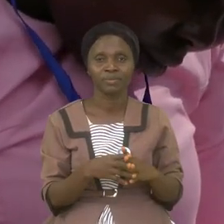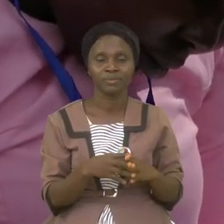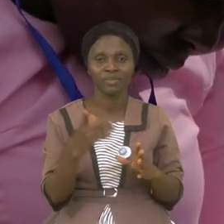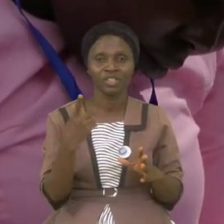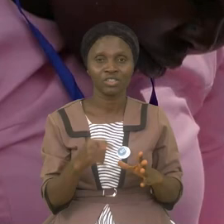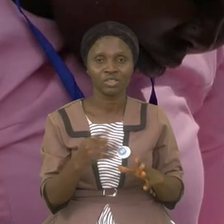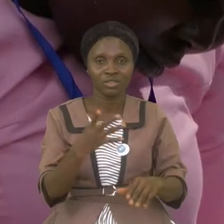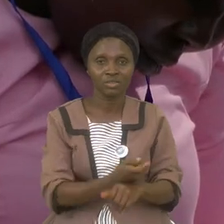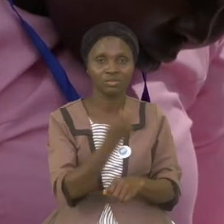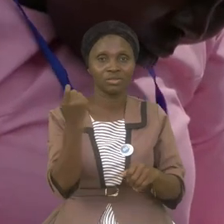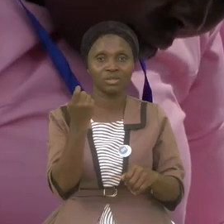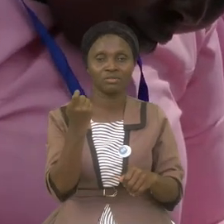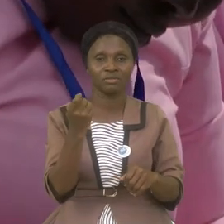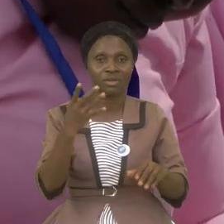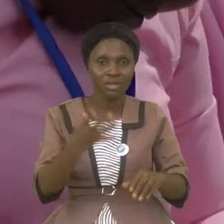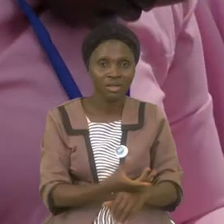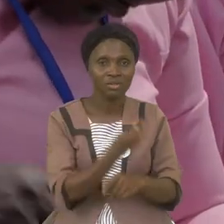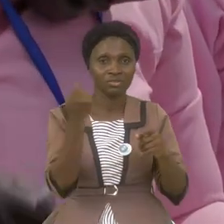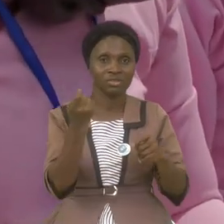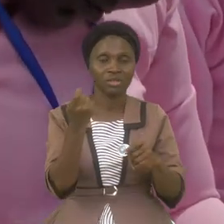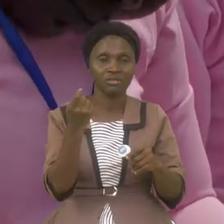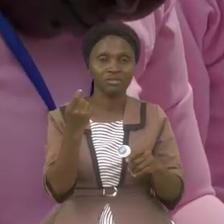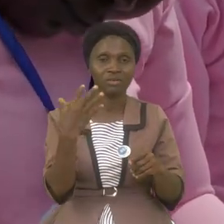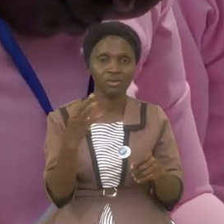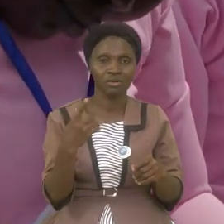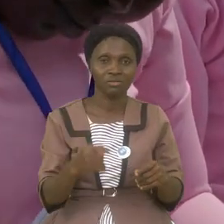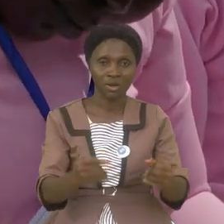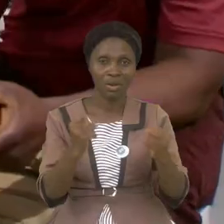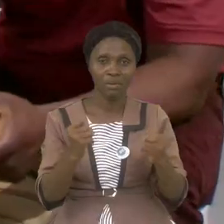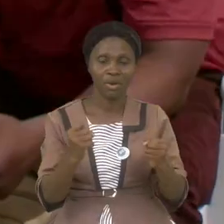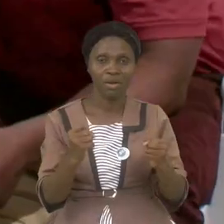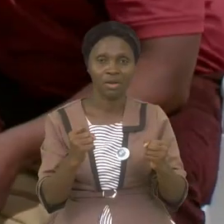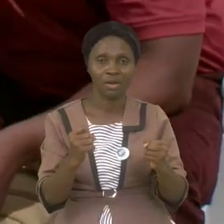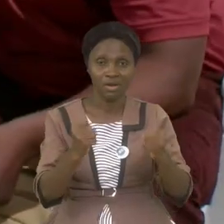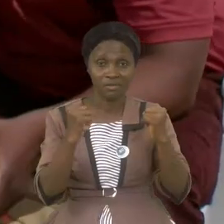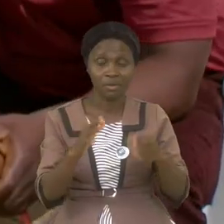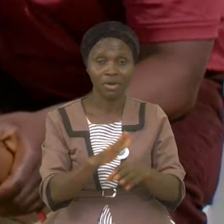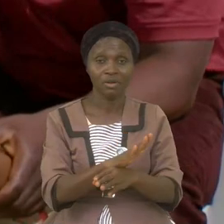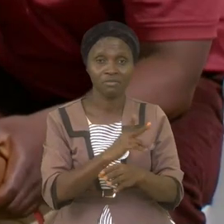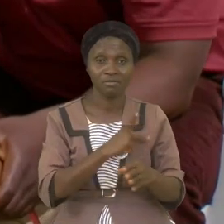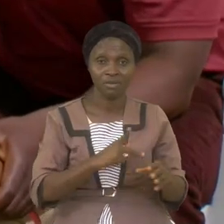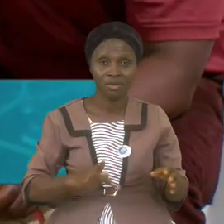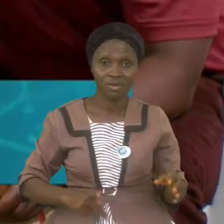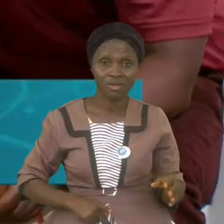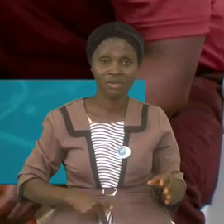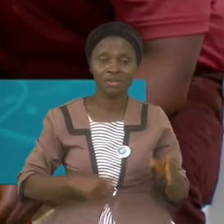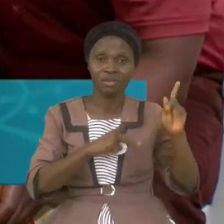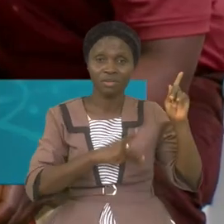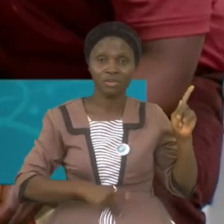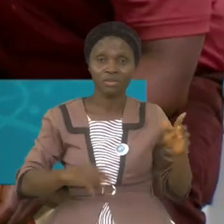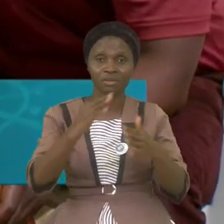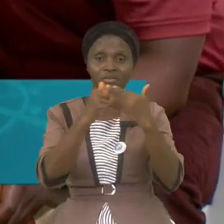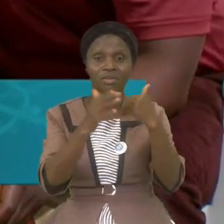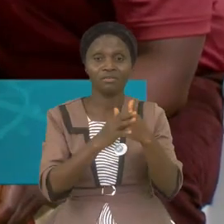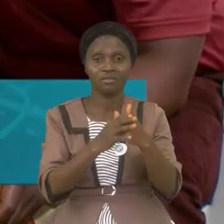triumph of the powerful king of heaven. We're coming to this under three